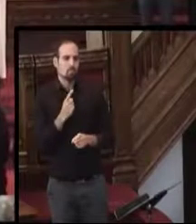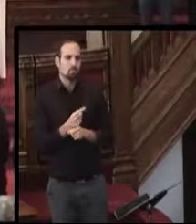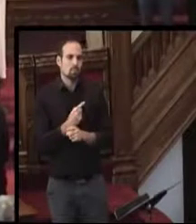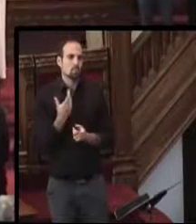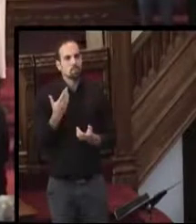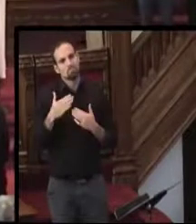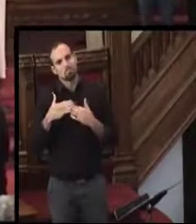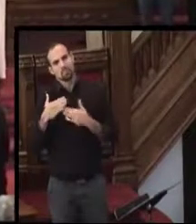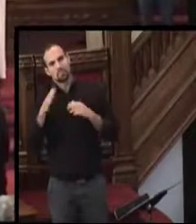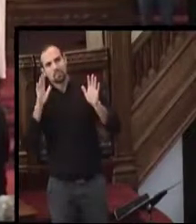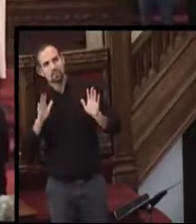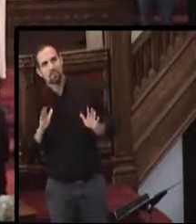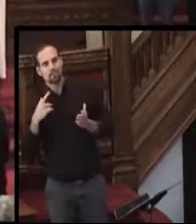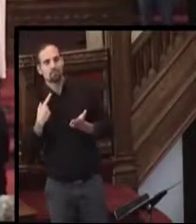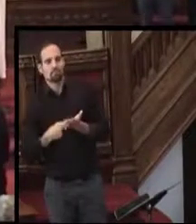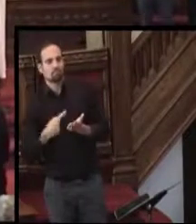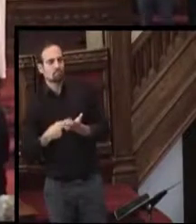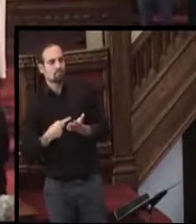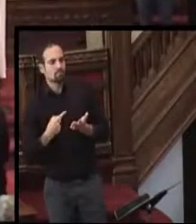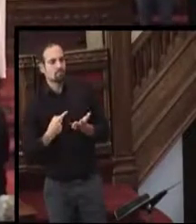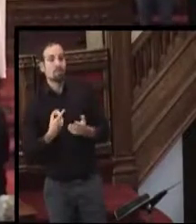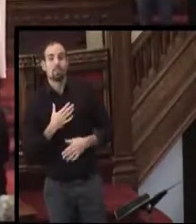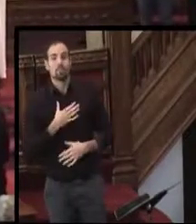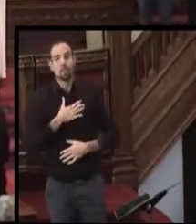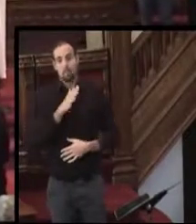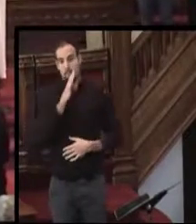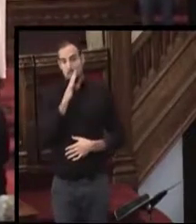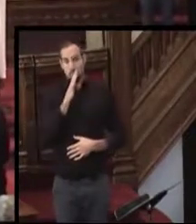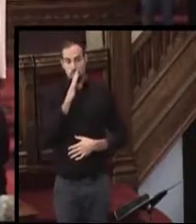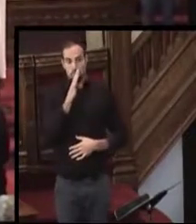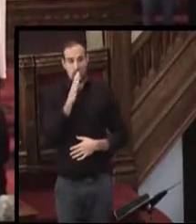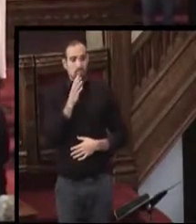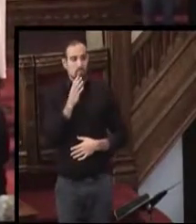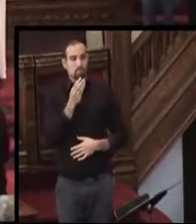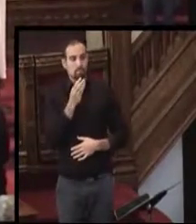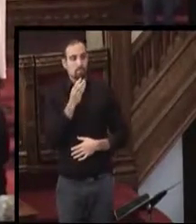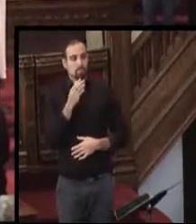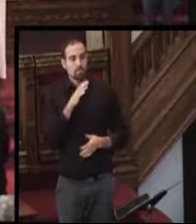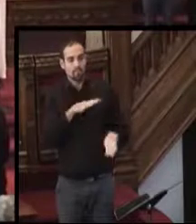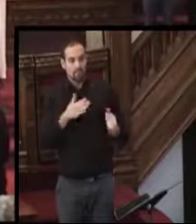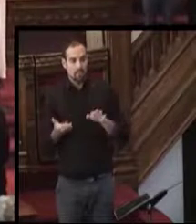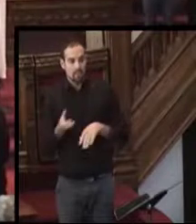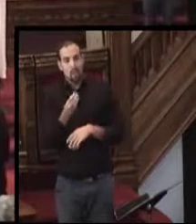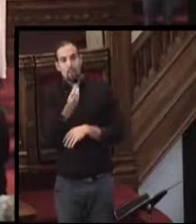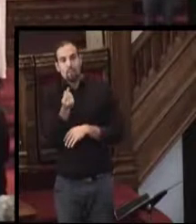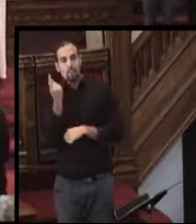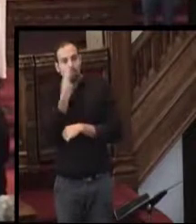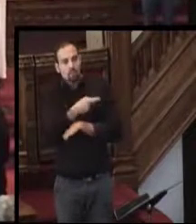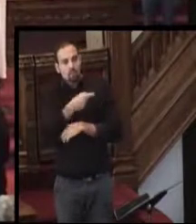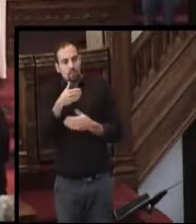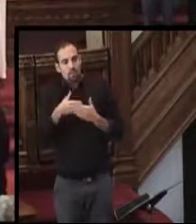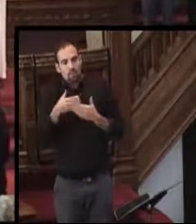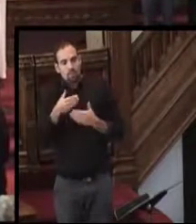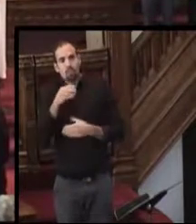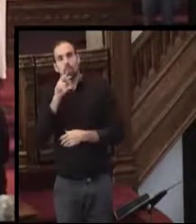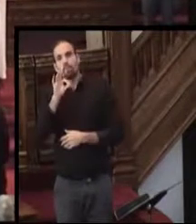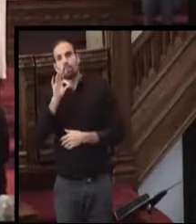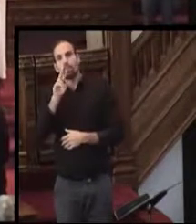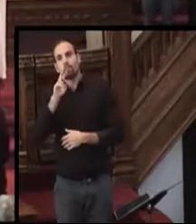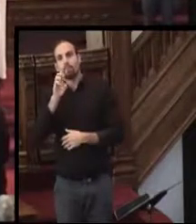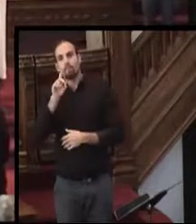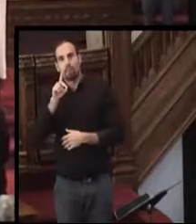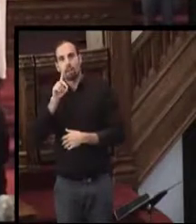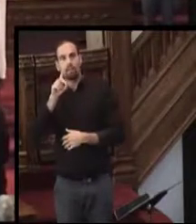know, Mom died a few days before Fred Phelps. And Mom was always one to